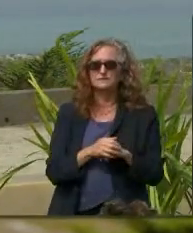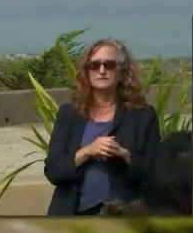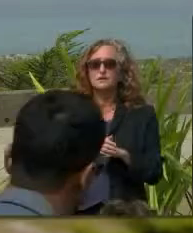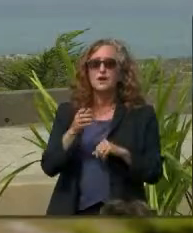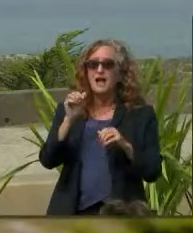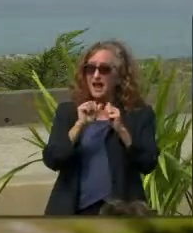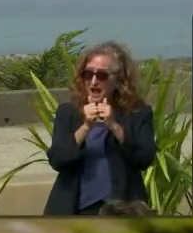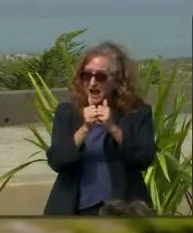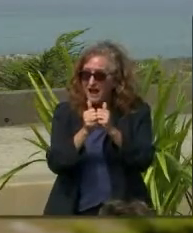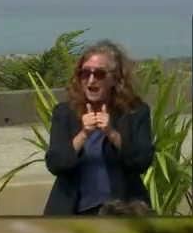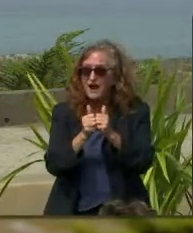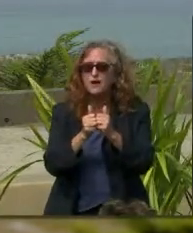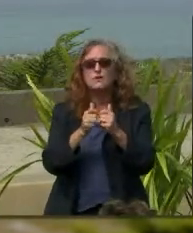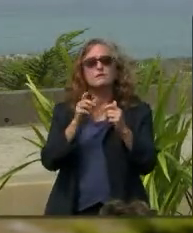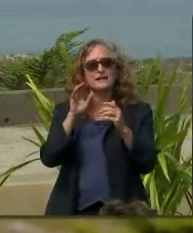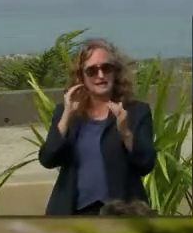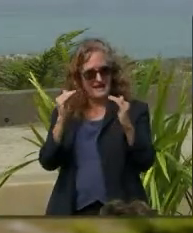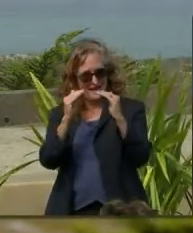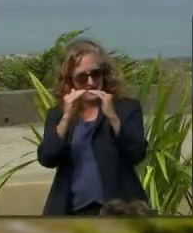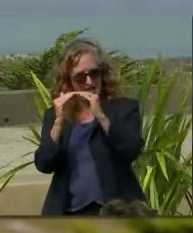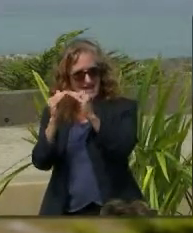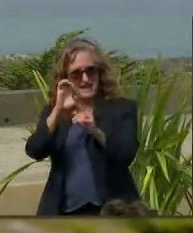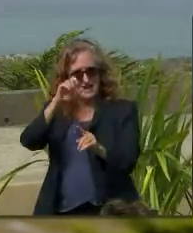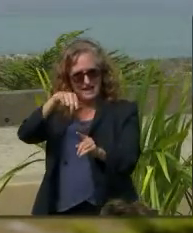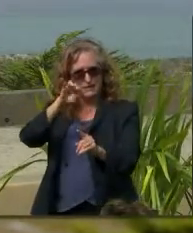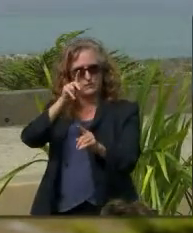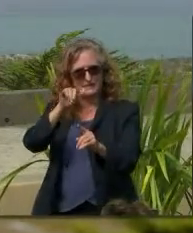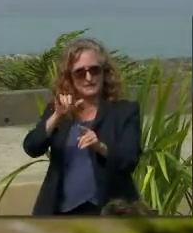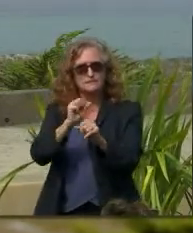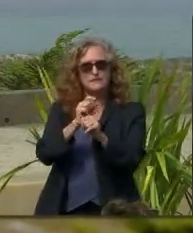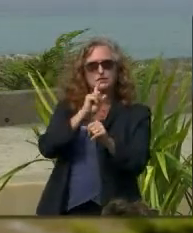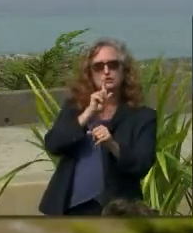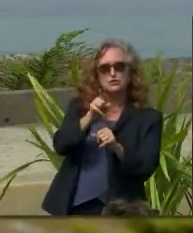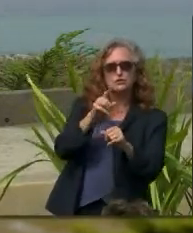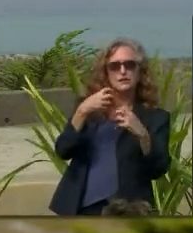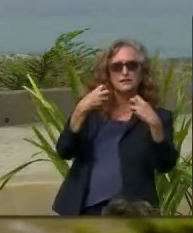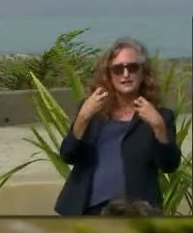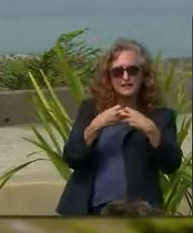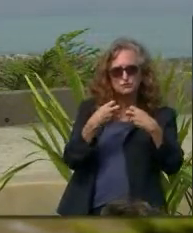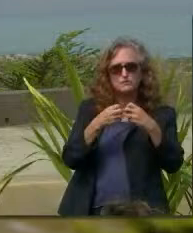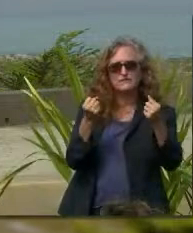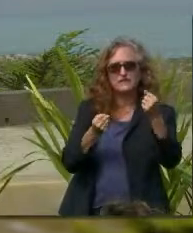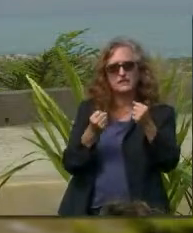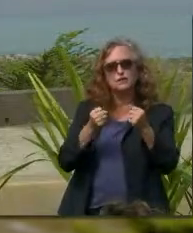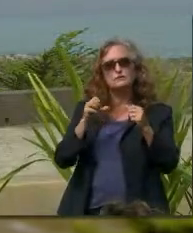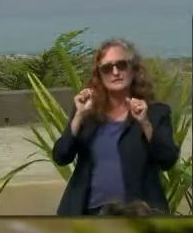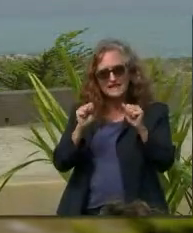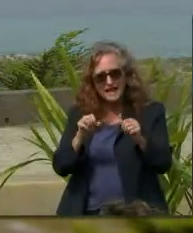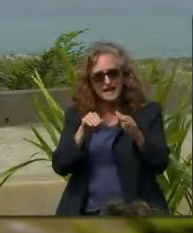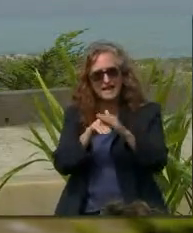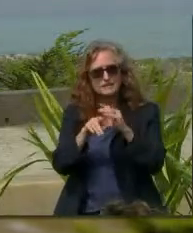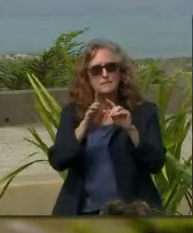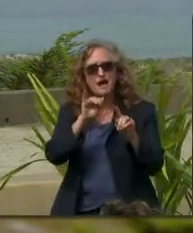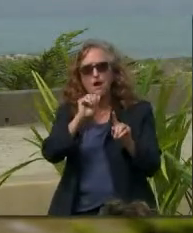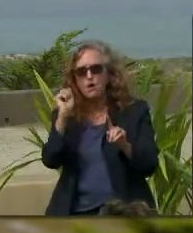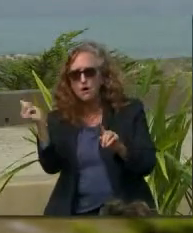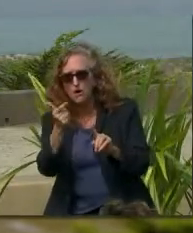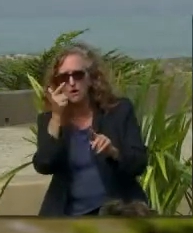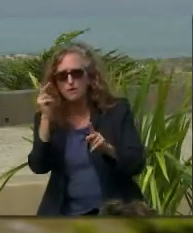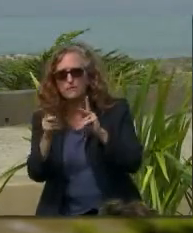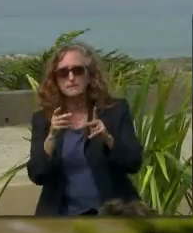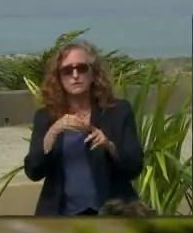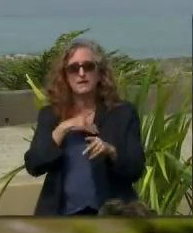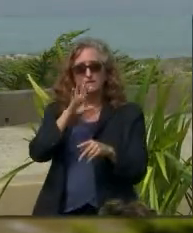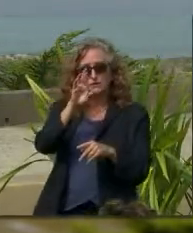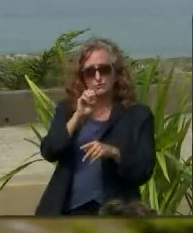did it by centering equity to make sure that EVs are accessible to everyone. We're providing EV